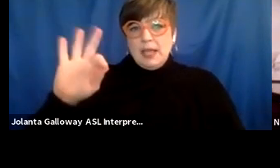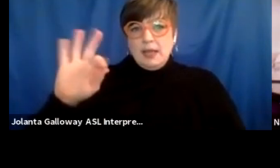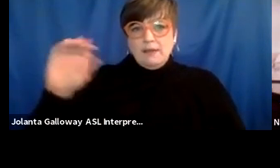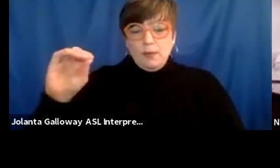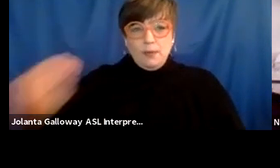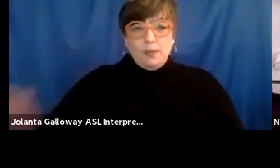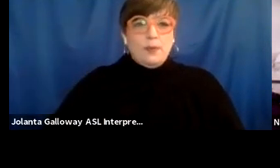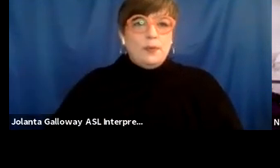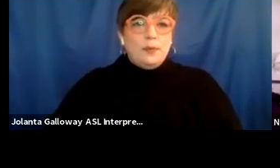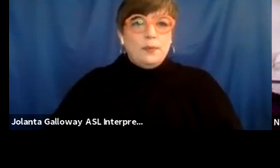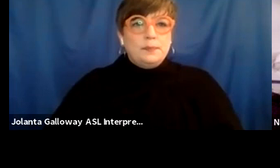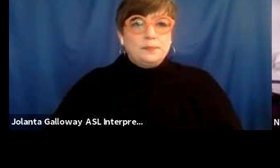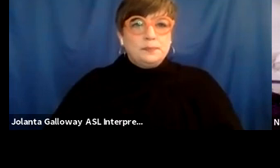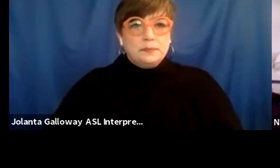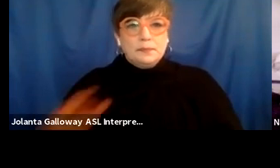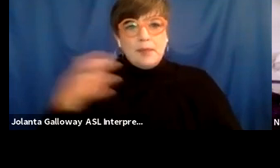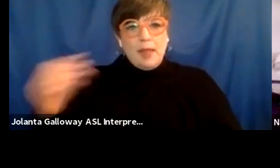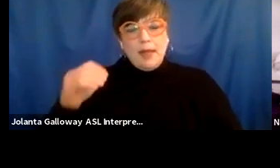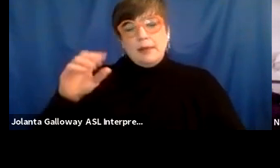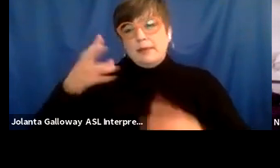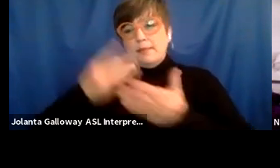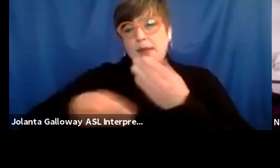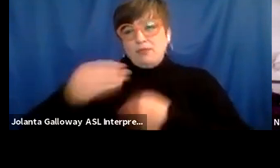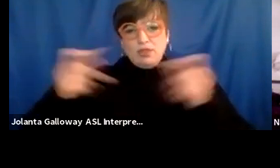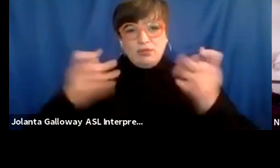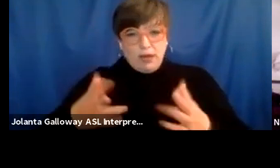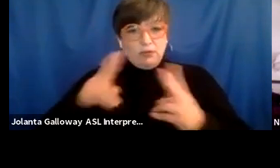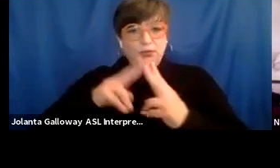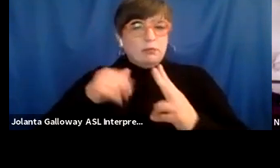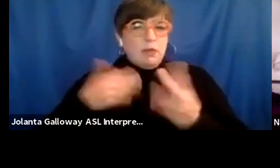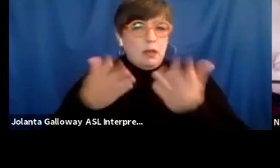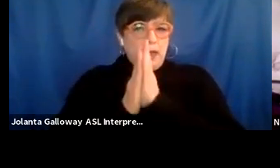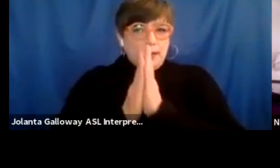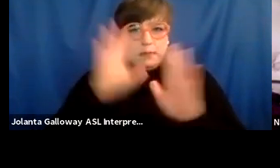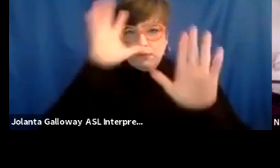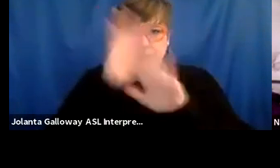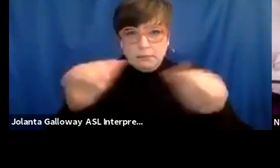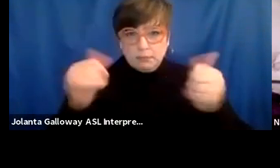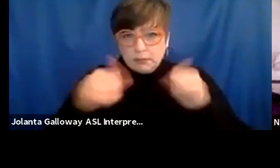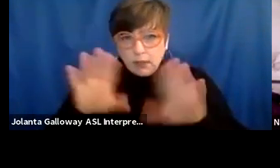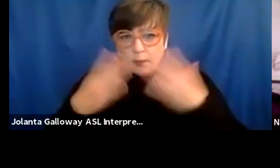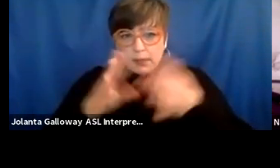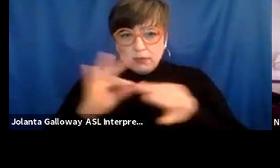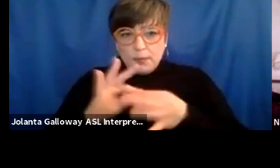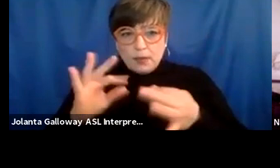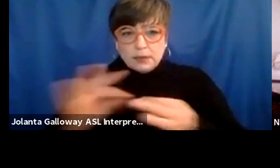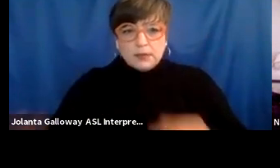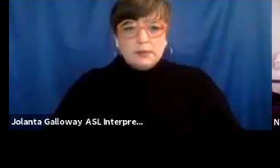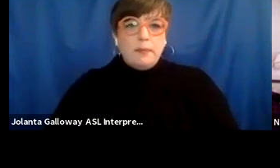BPS Budget Director, Miriam Rubin, I would like to invite the superintendent to give any opening remarks.